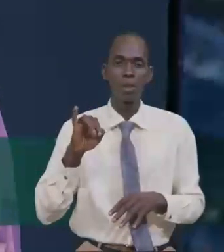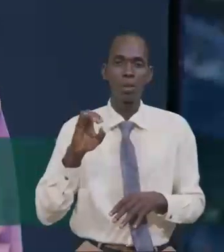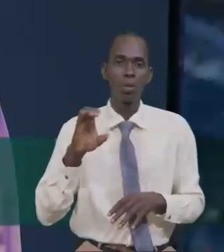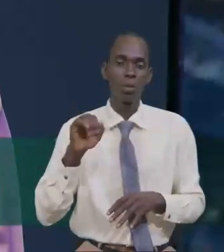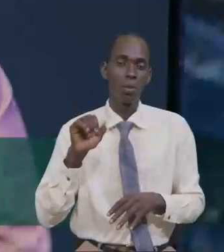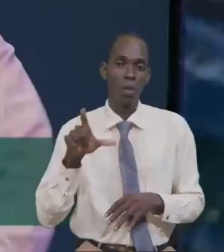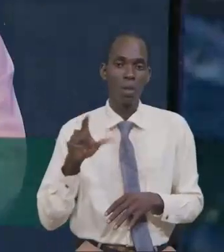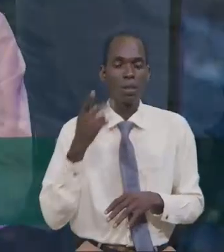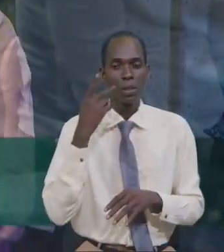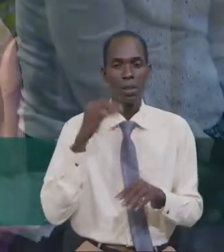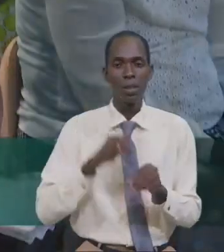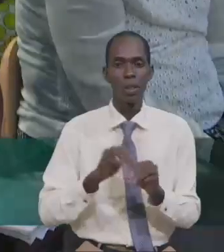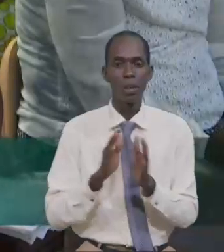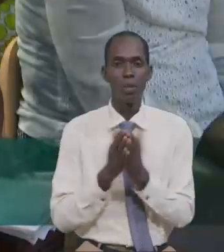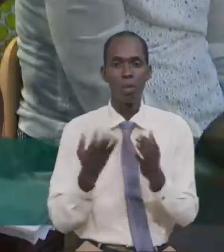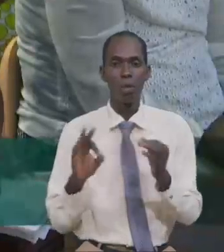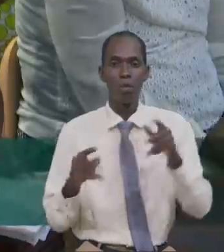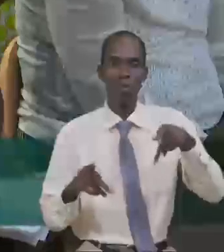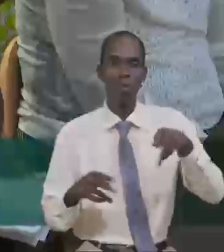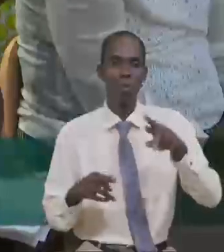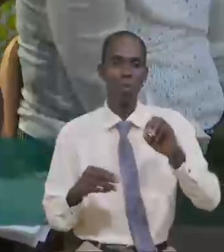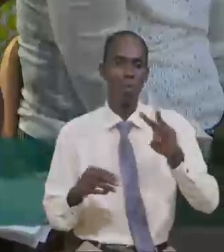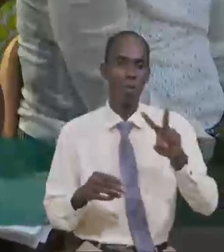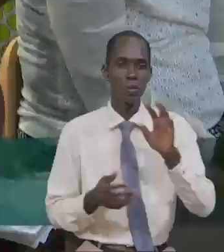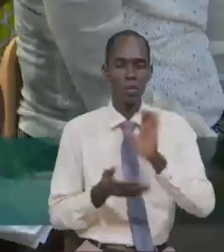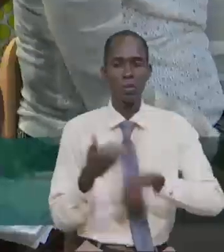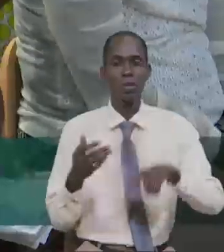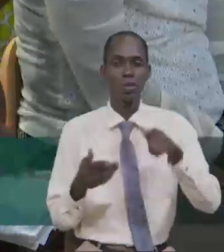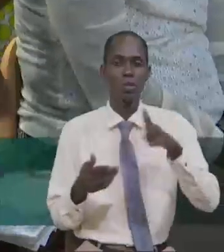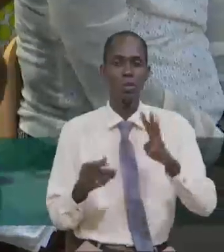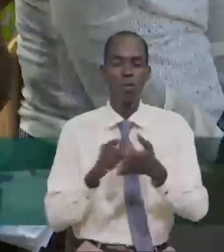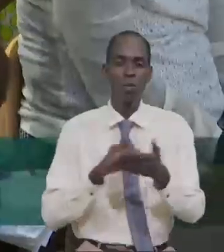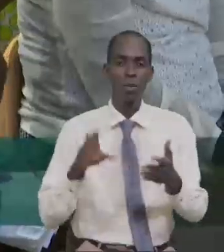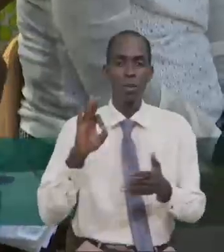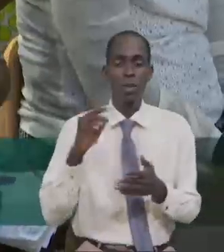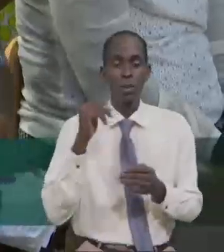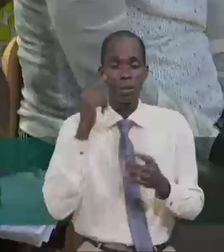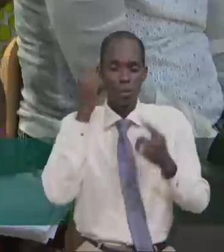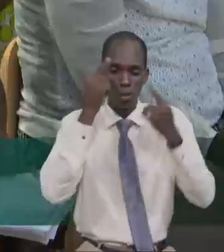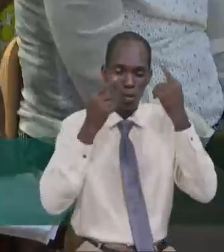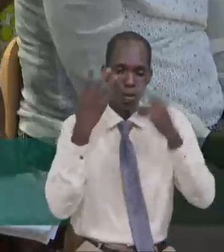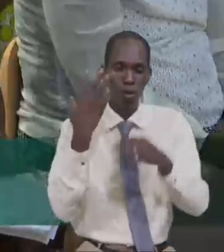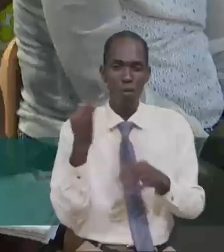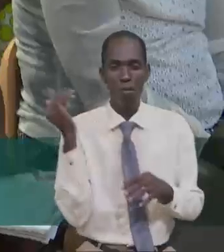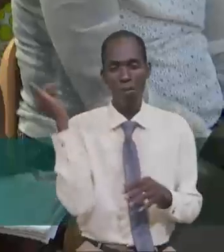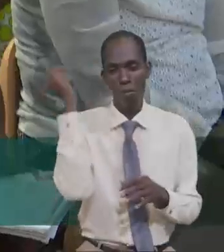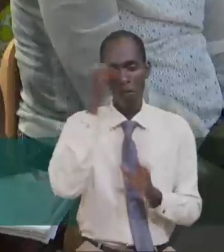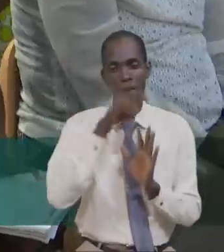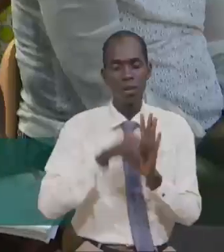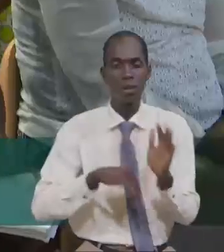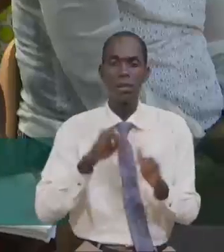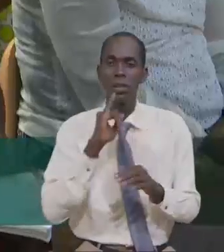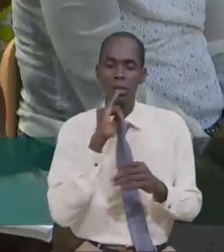sin. The thought of foolishness is sin. I will not get out of the house today.